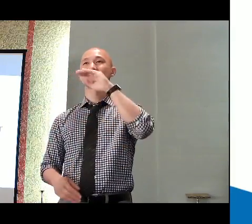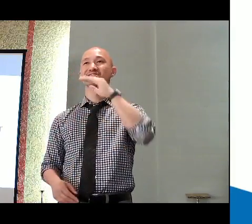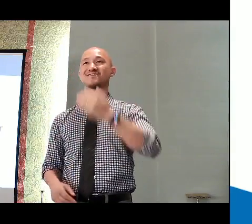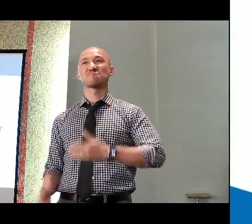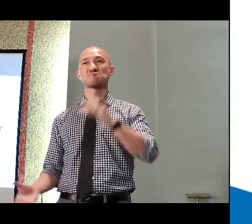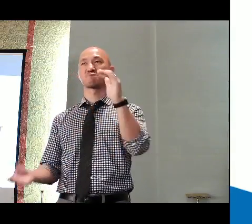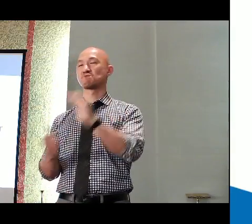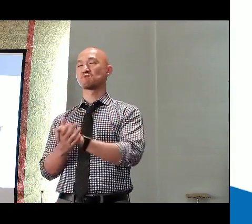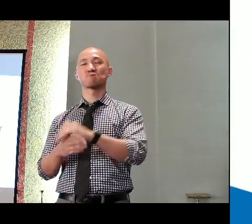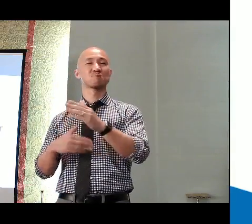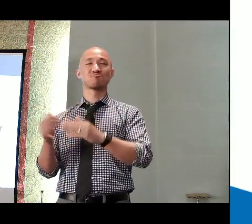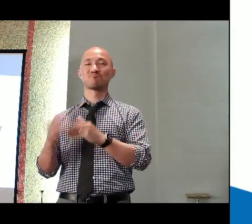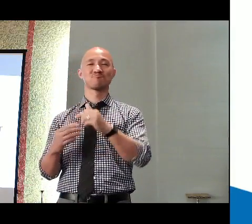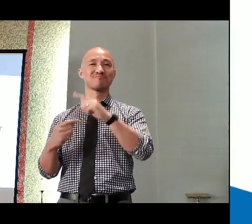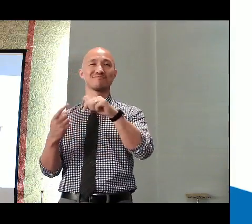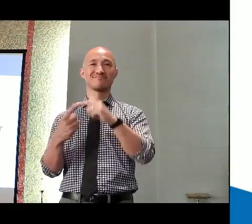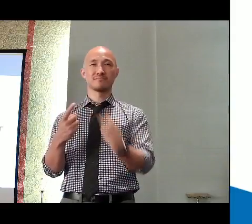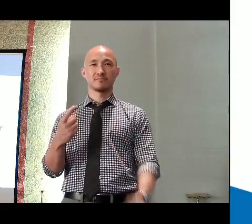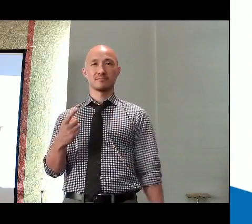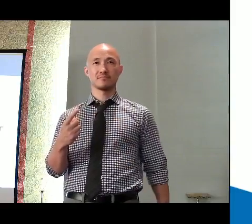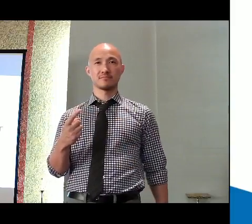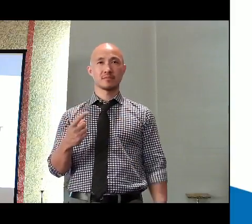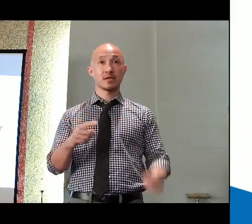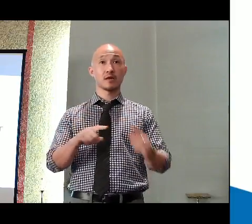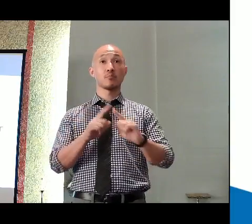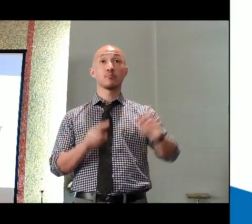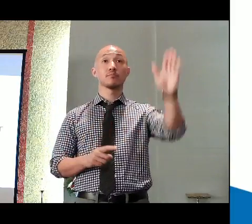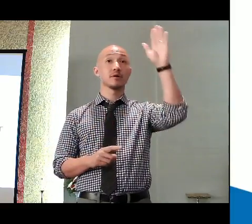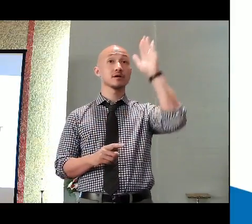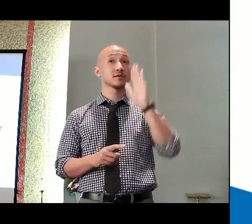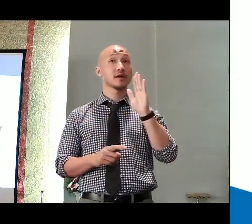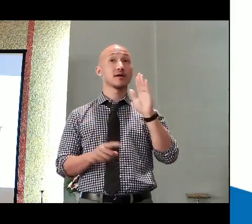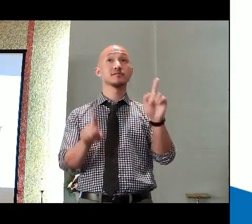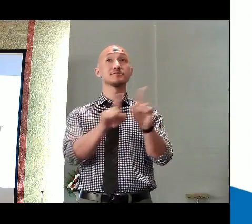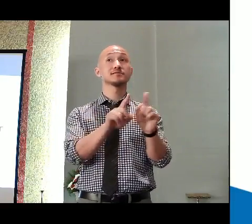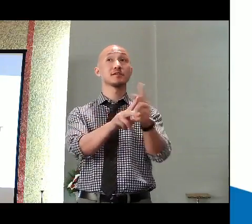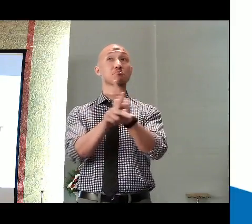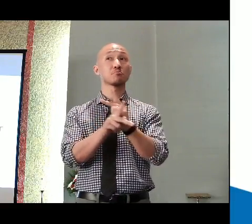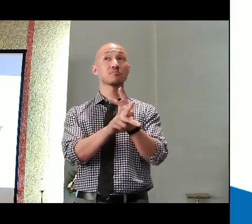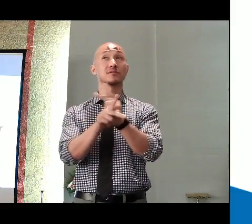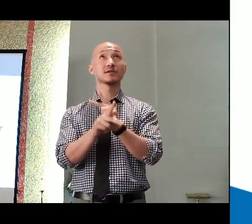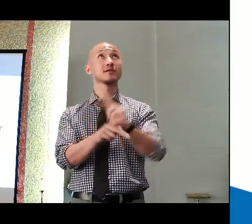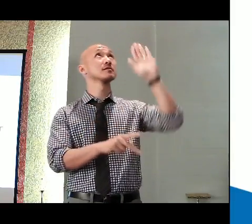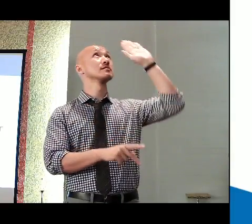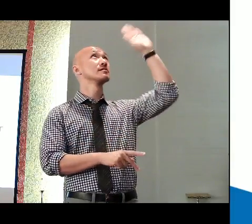idea of how God feels about his daughters under the likes of you.